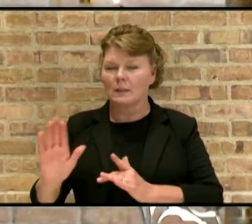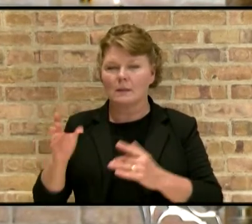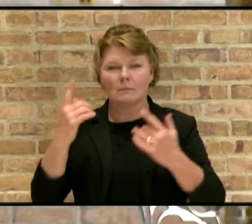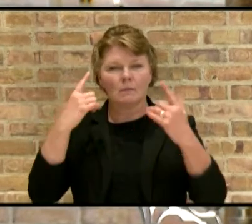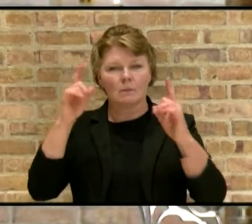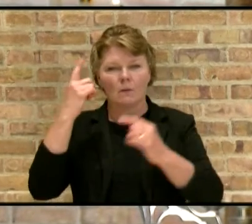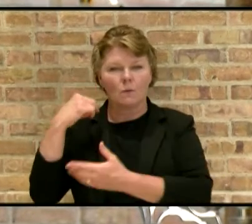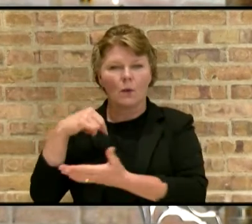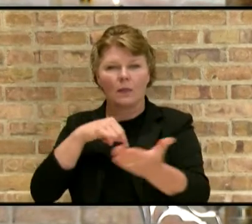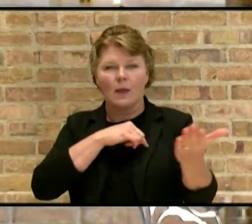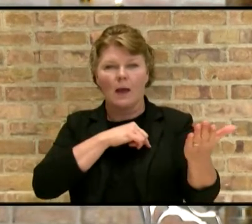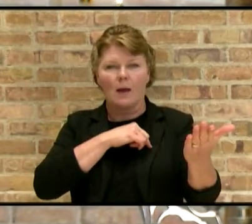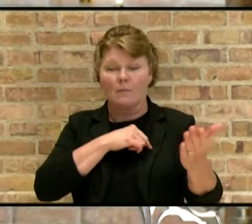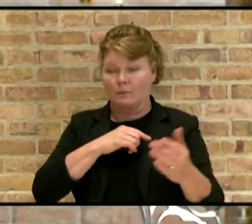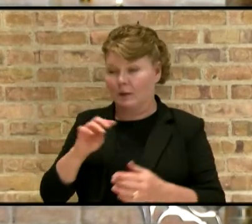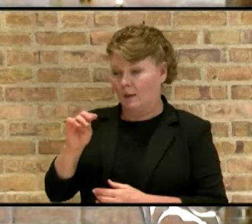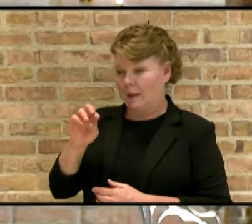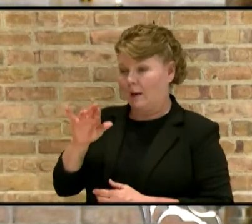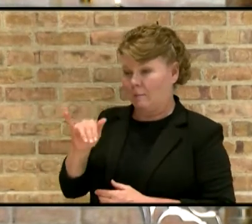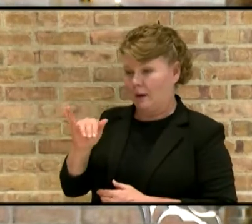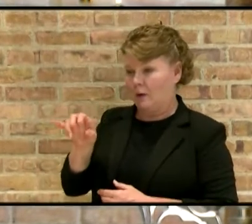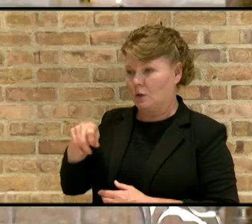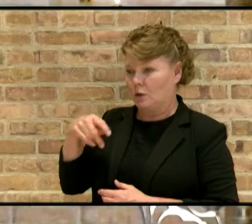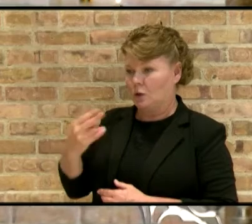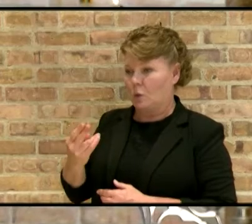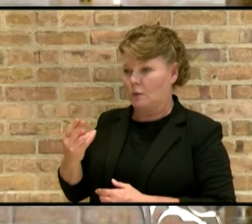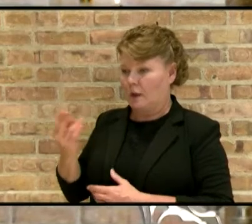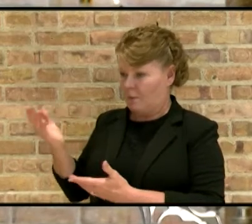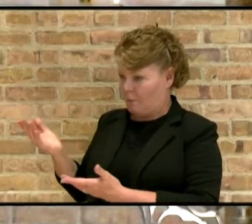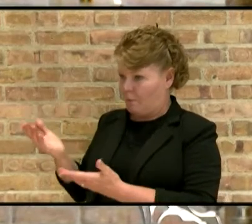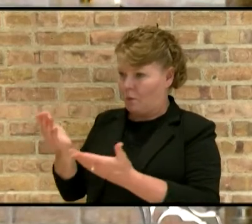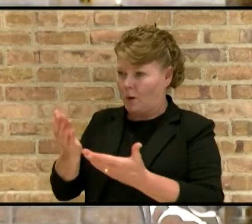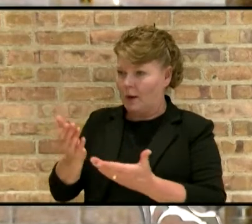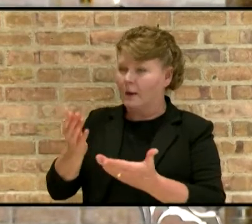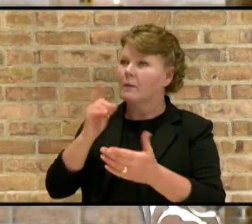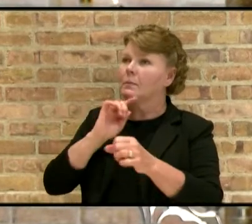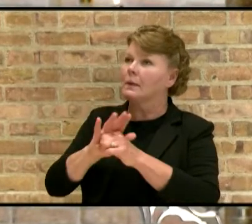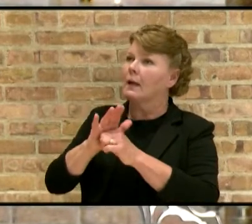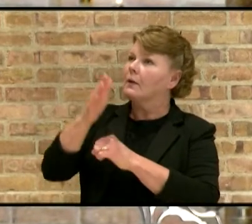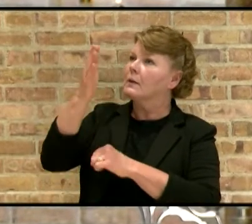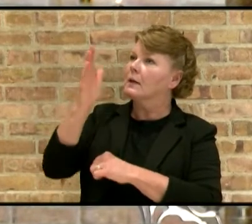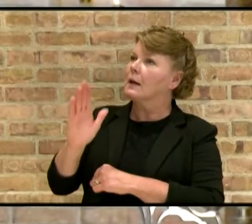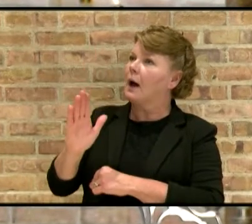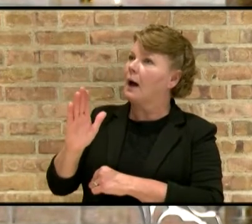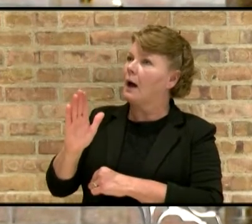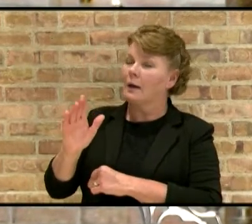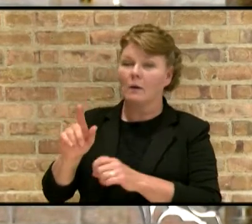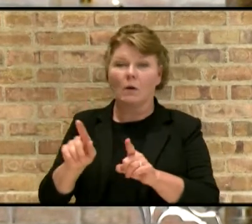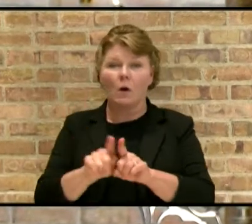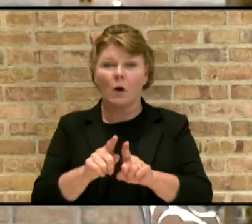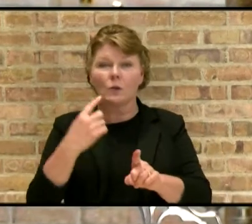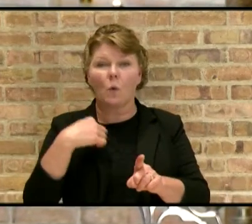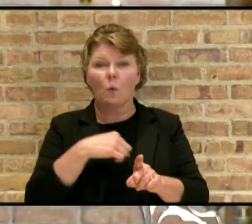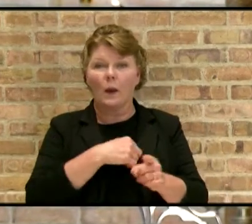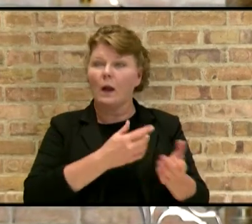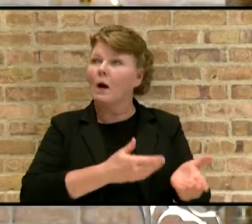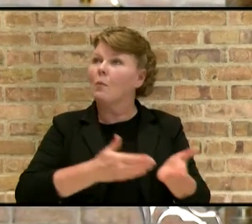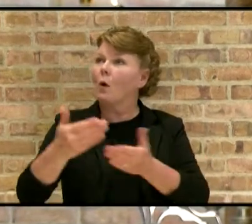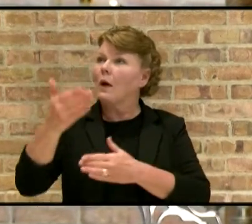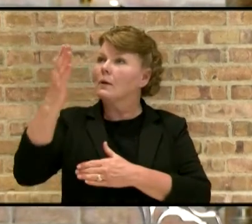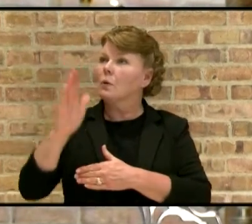and Joseph faithfully bringing Jesus to be dedicated to God, we have also been brought to God as